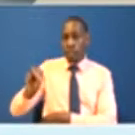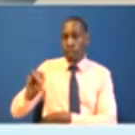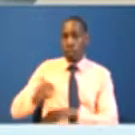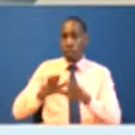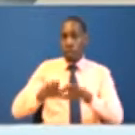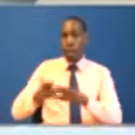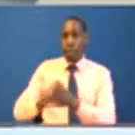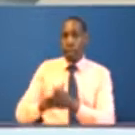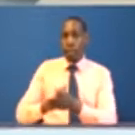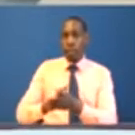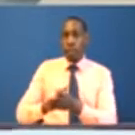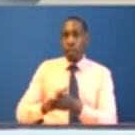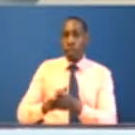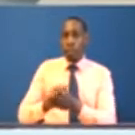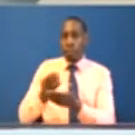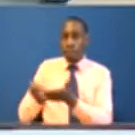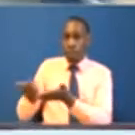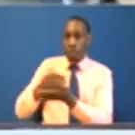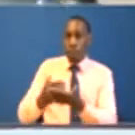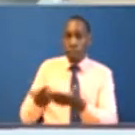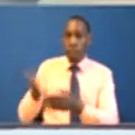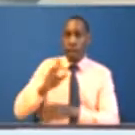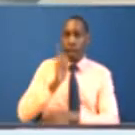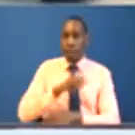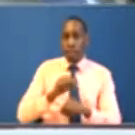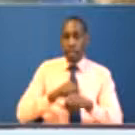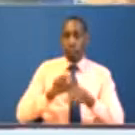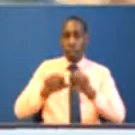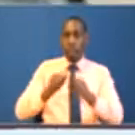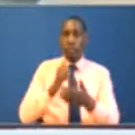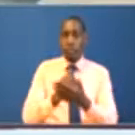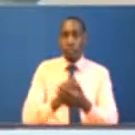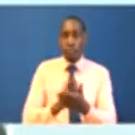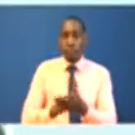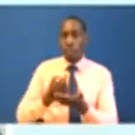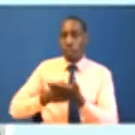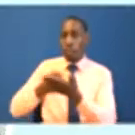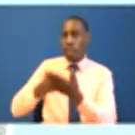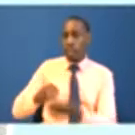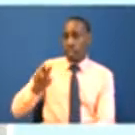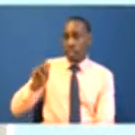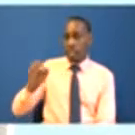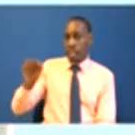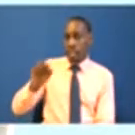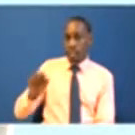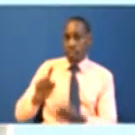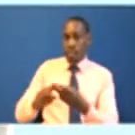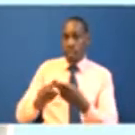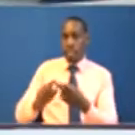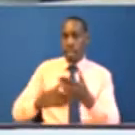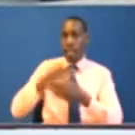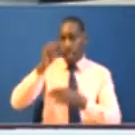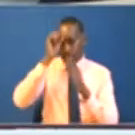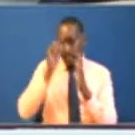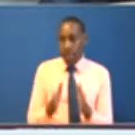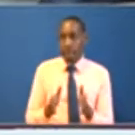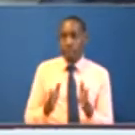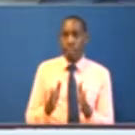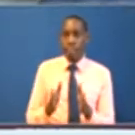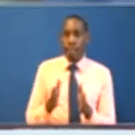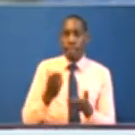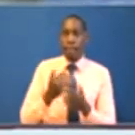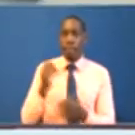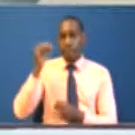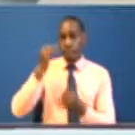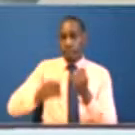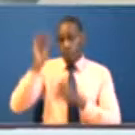recoup once you get into office a prof we need to move forward we need to talk about enemies we need to talk about the next governor but i know you you might have a